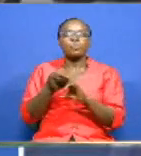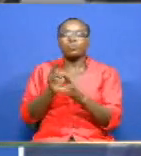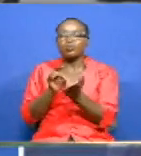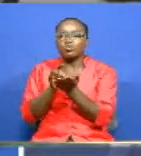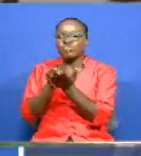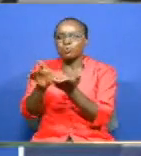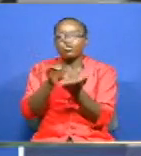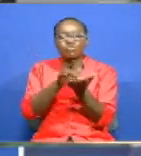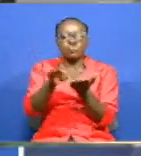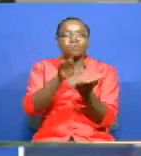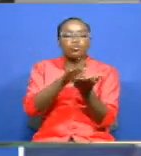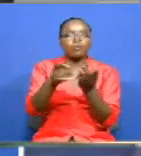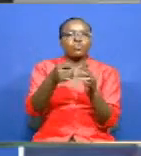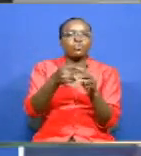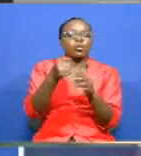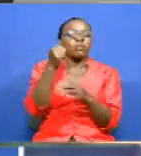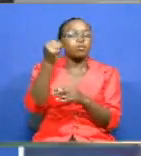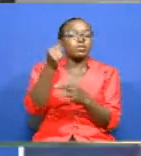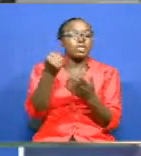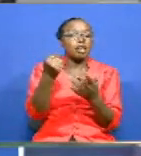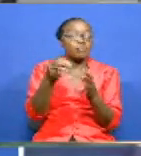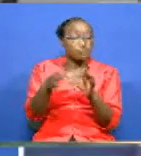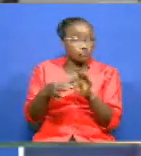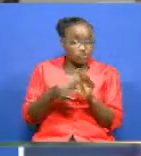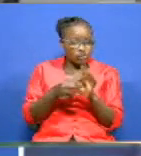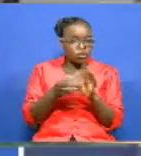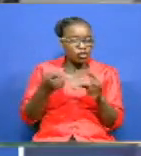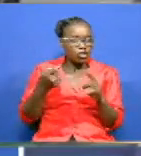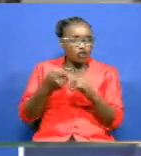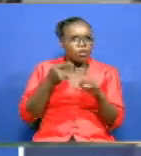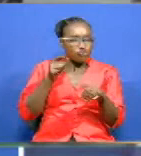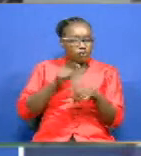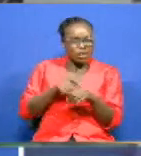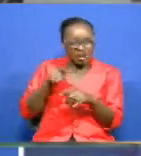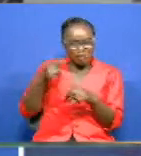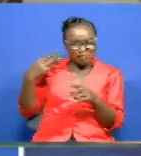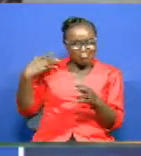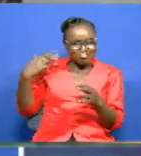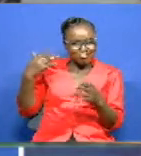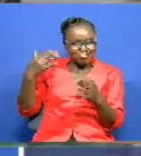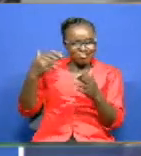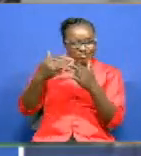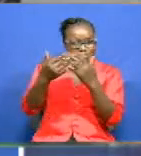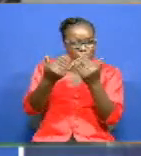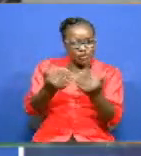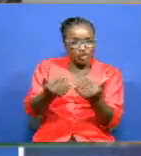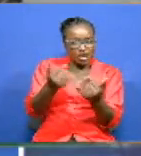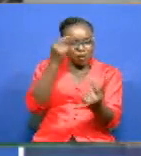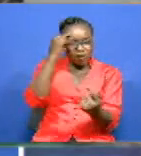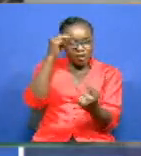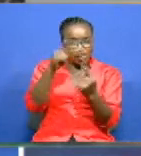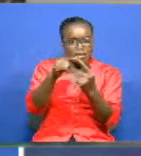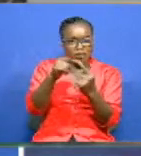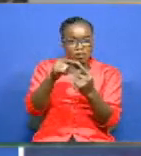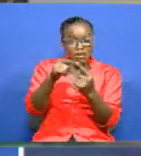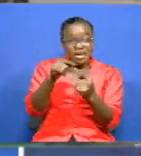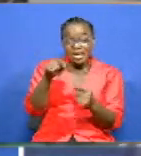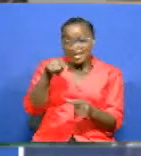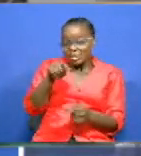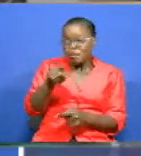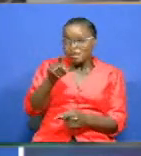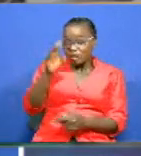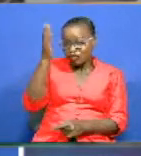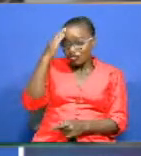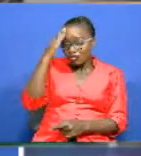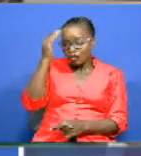chama kutoka wakati huo hadi wakati huu akiwa na lengo analolijua yeye